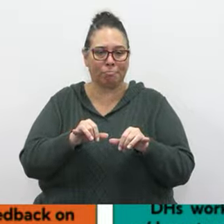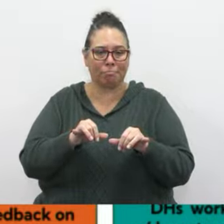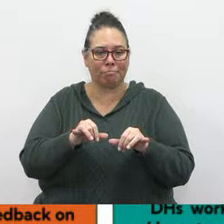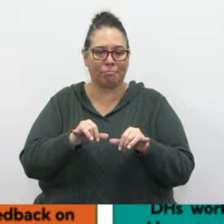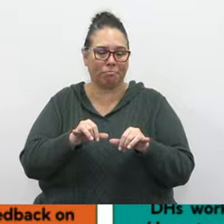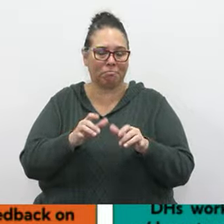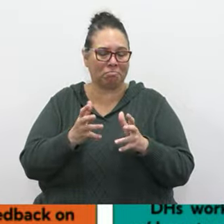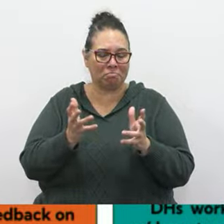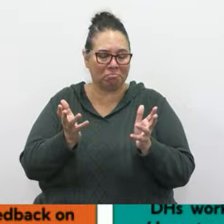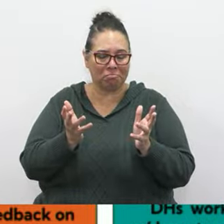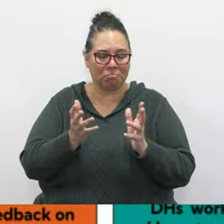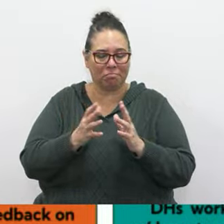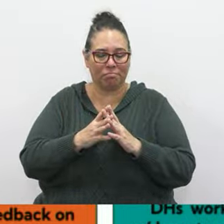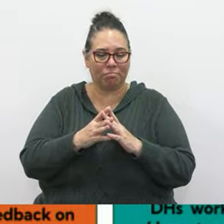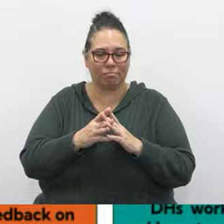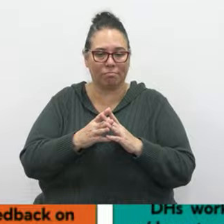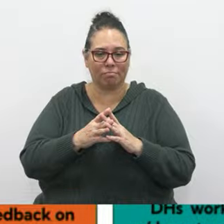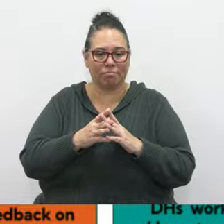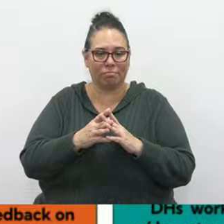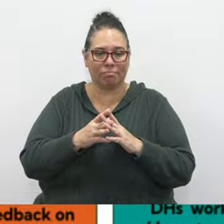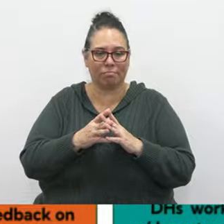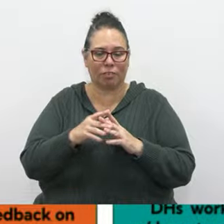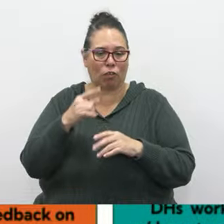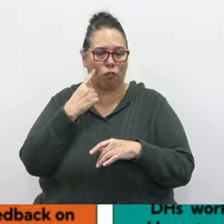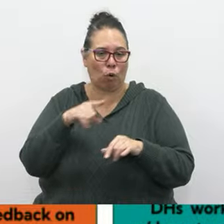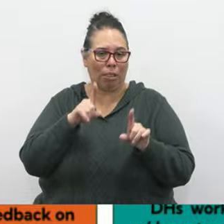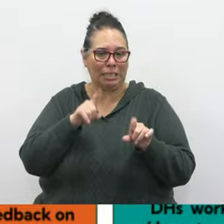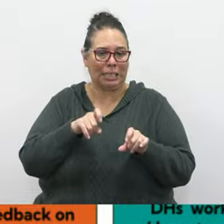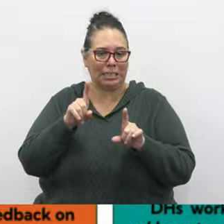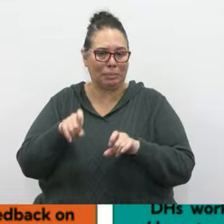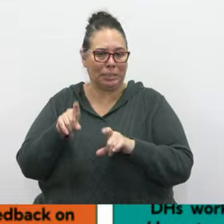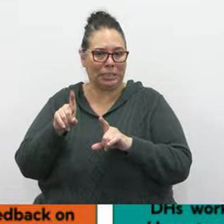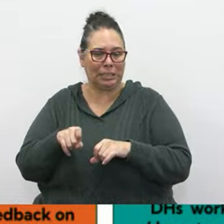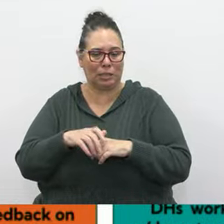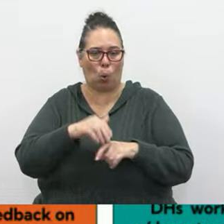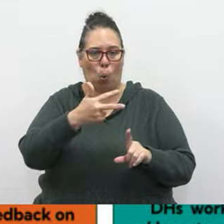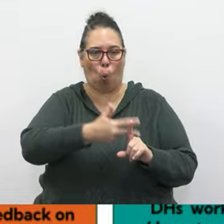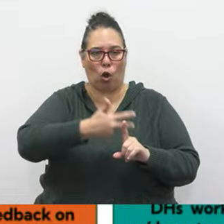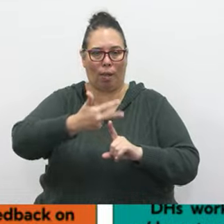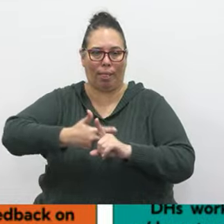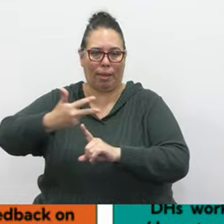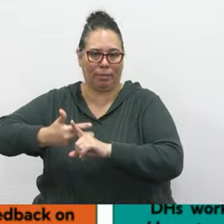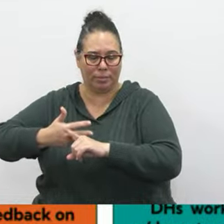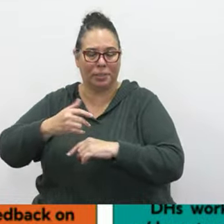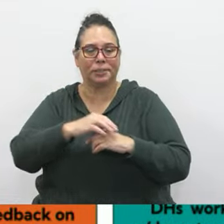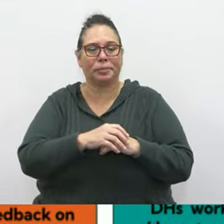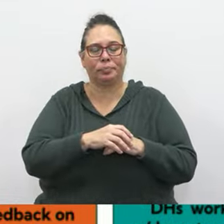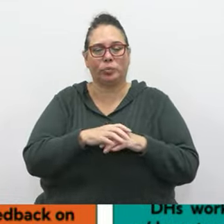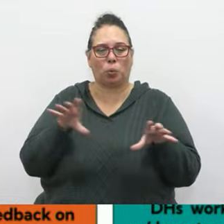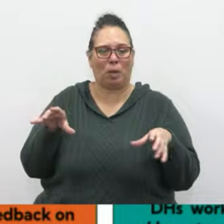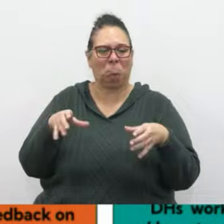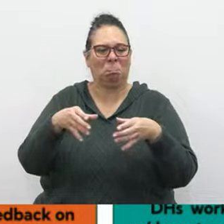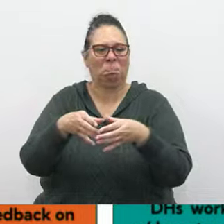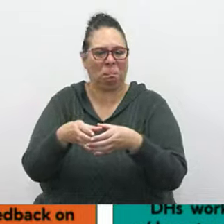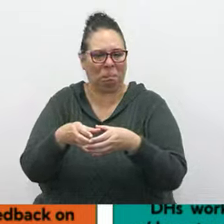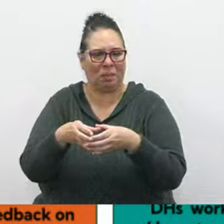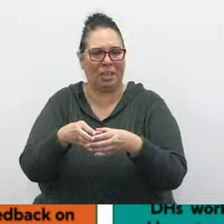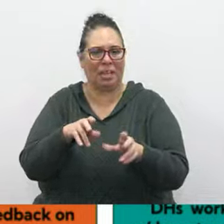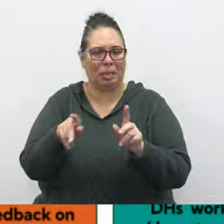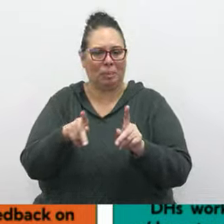a system of quarterly assessments, we came together and as it identifies